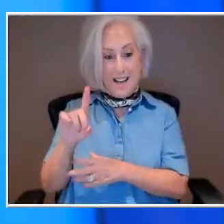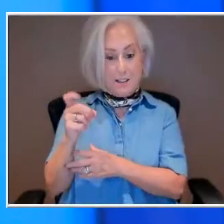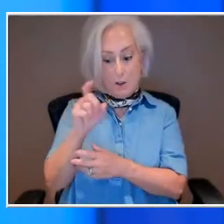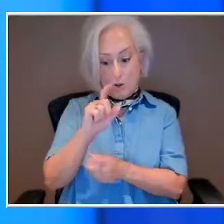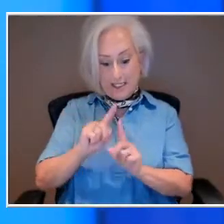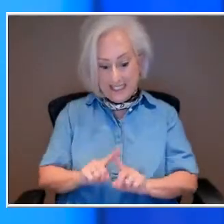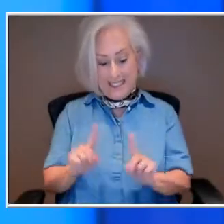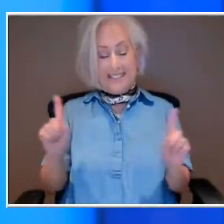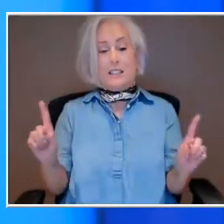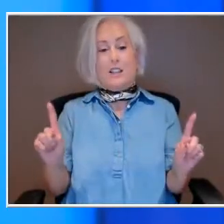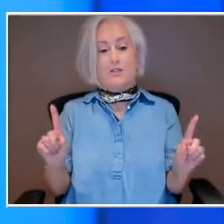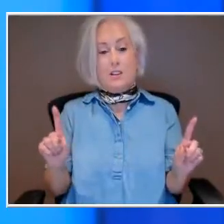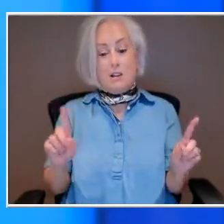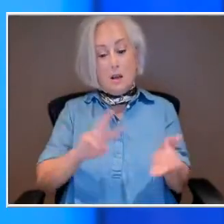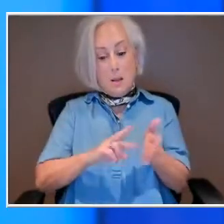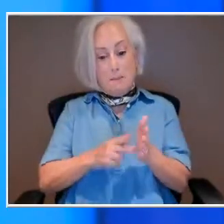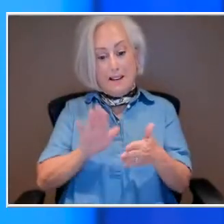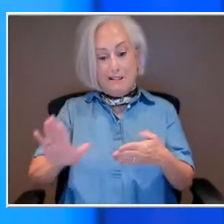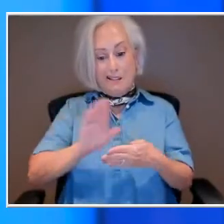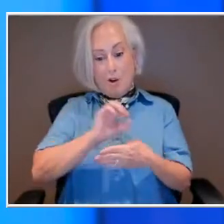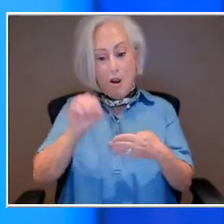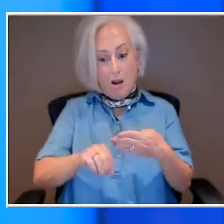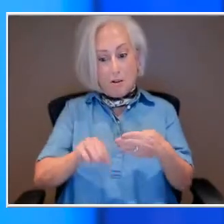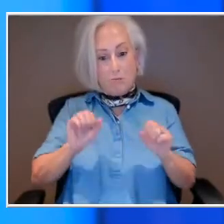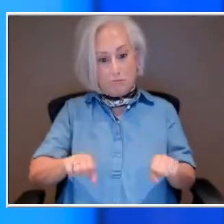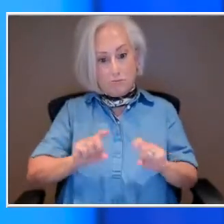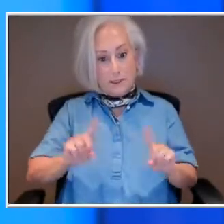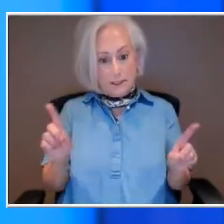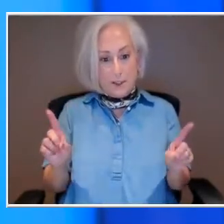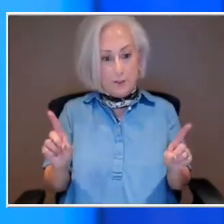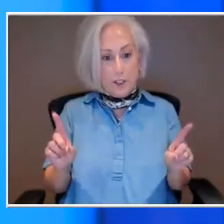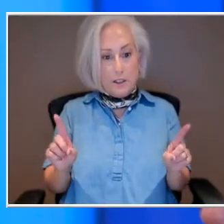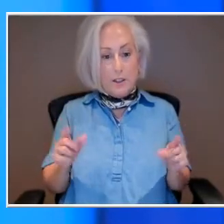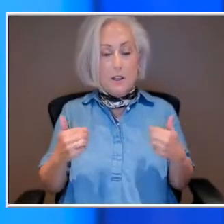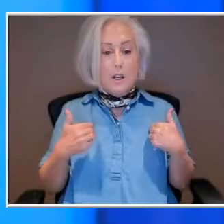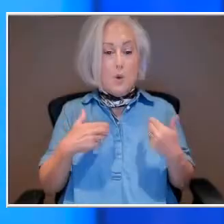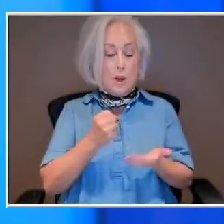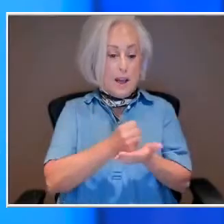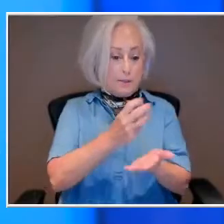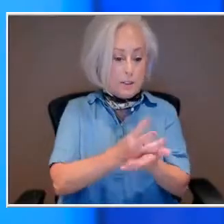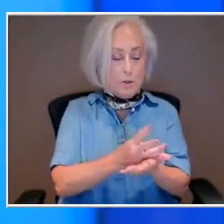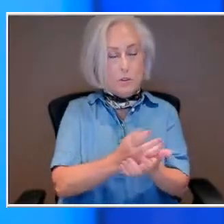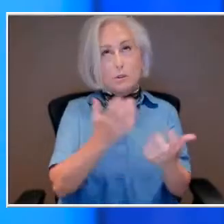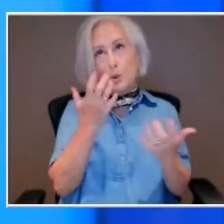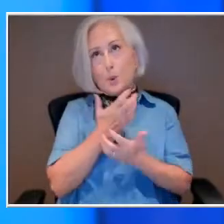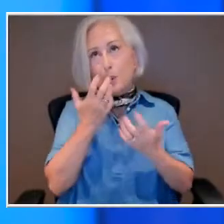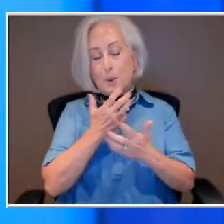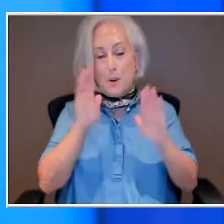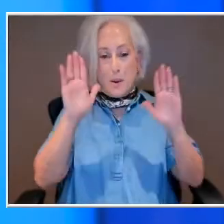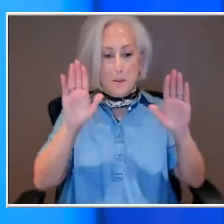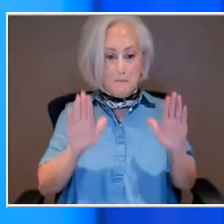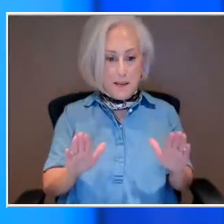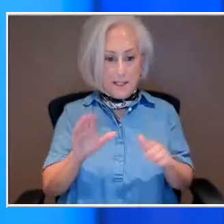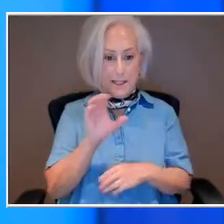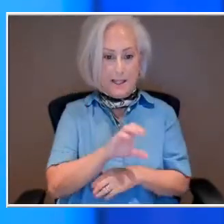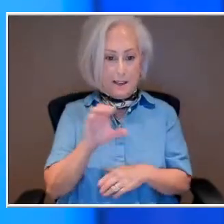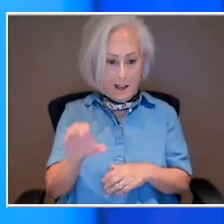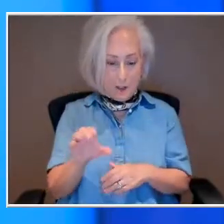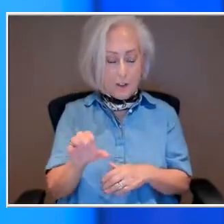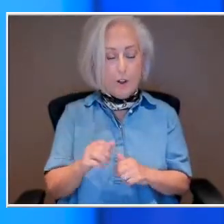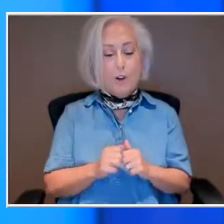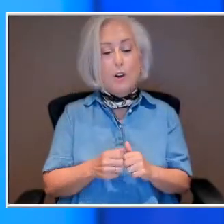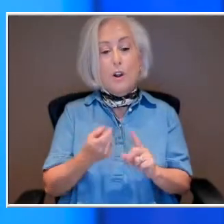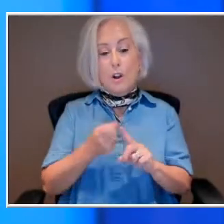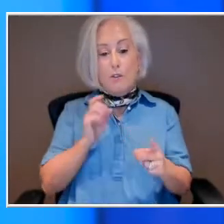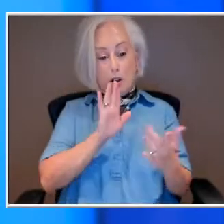so we have definite opportunities. Our social workers are amazing at the cancer center, from just reaching out, seeing